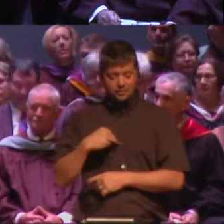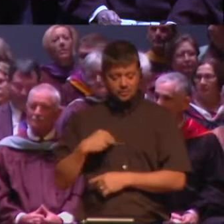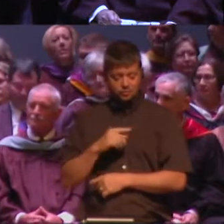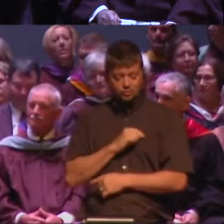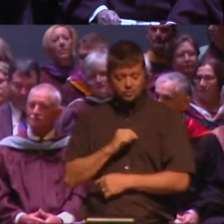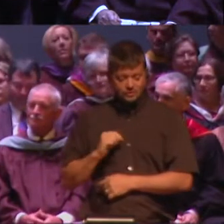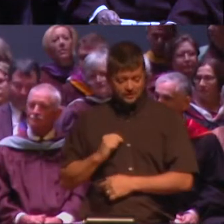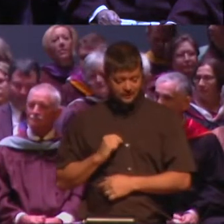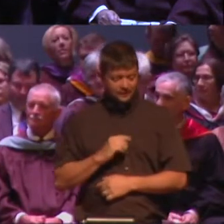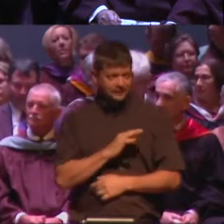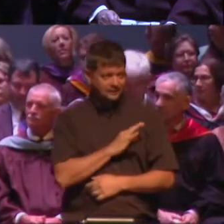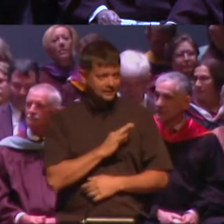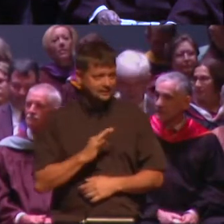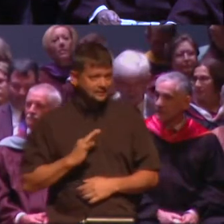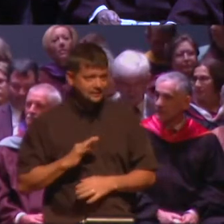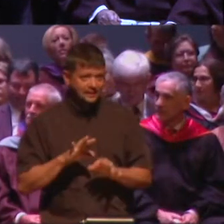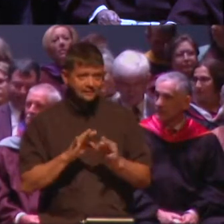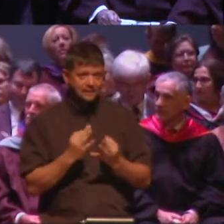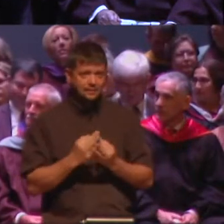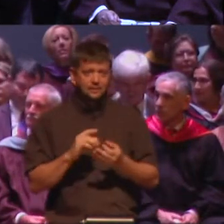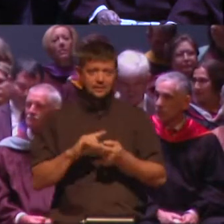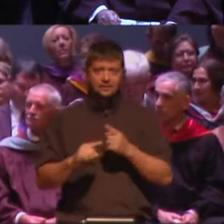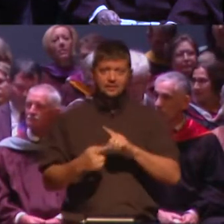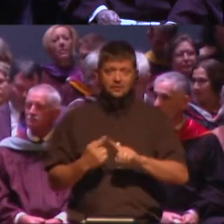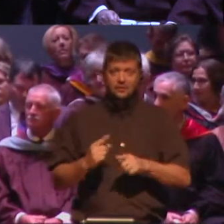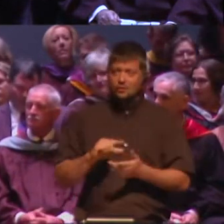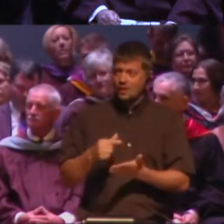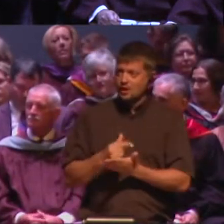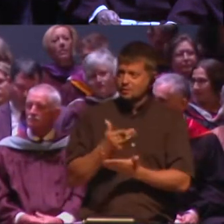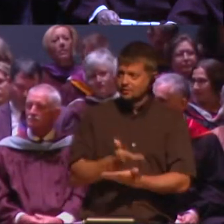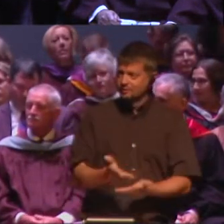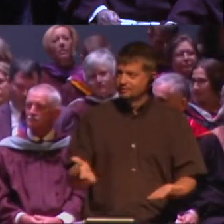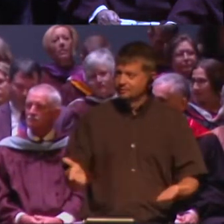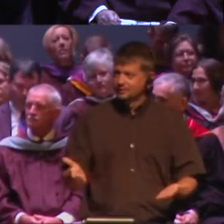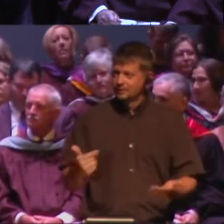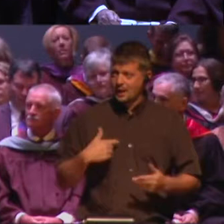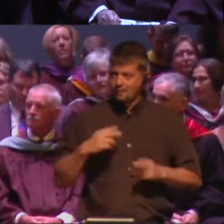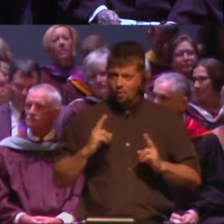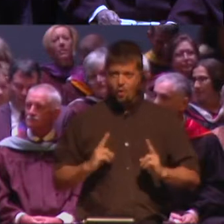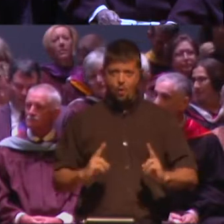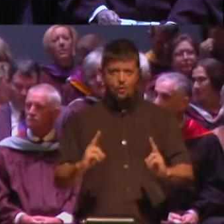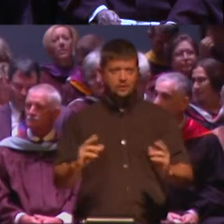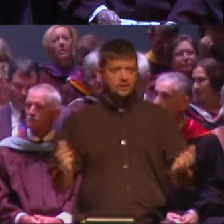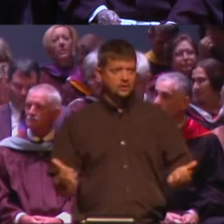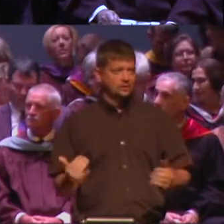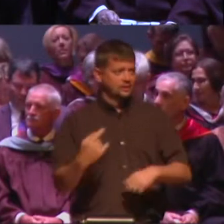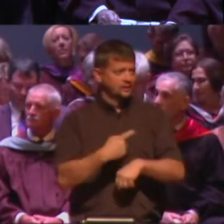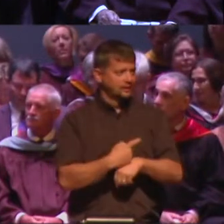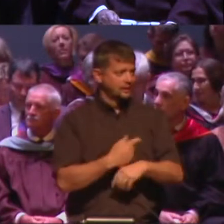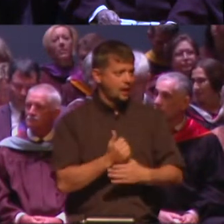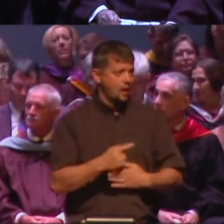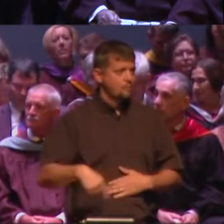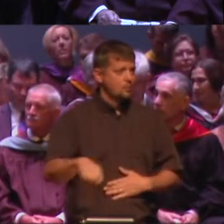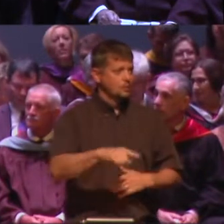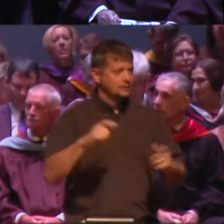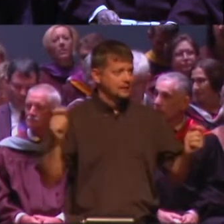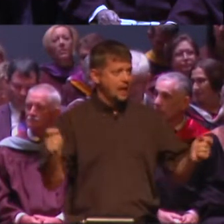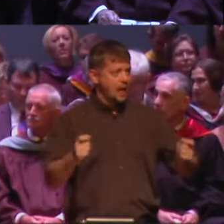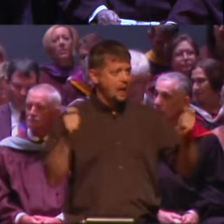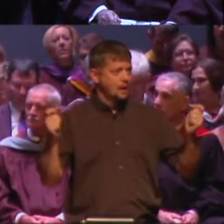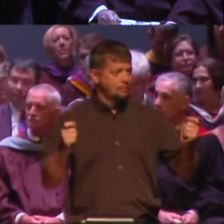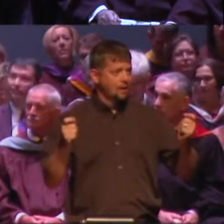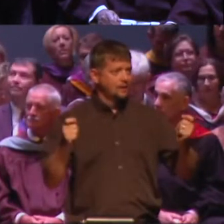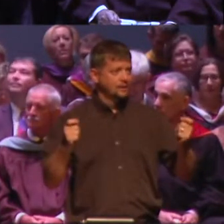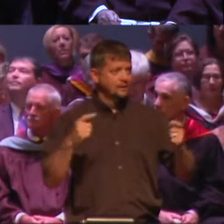members of the faculty and staff, family and friends of the graduates, I'm honored to be here with you to help you celebrate the accomplishments